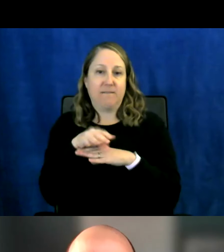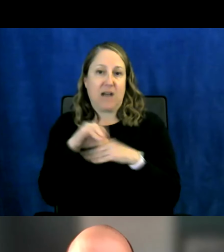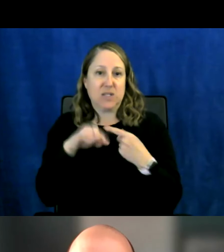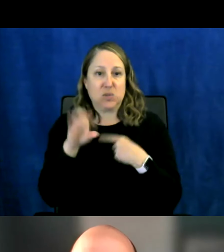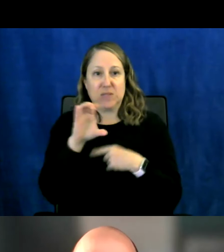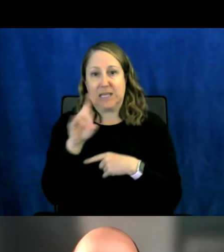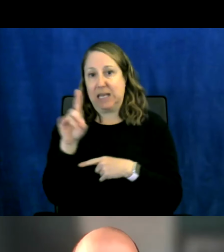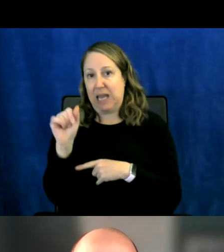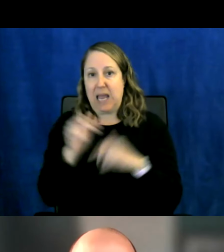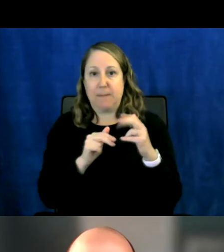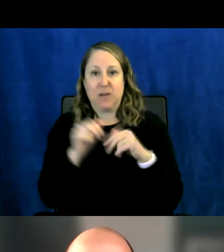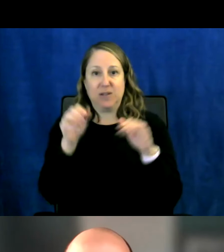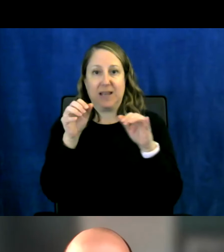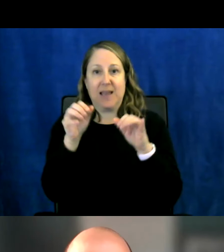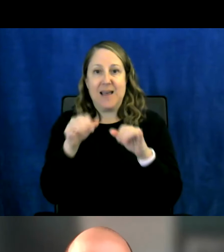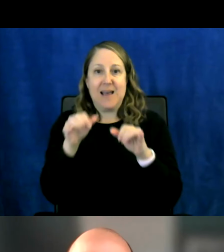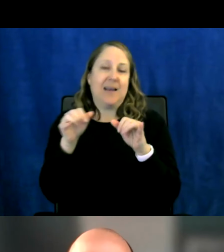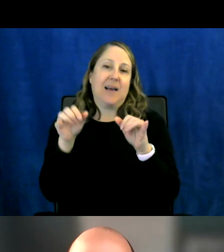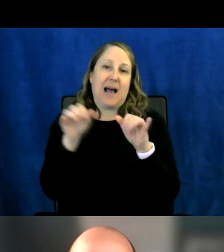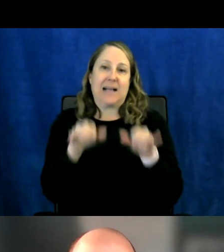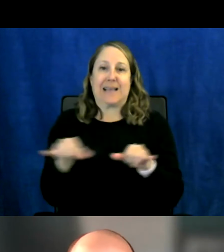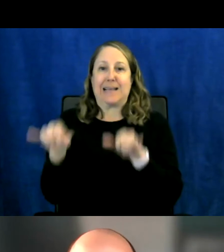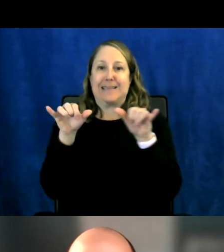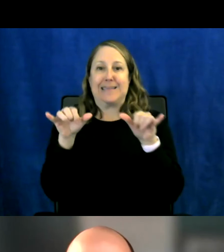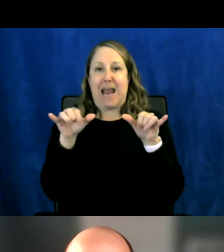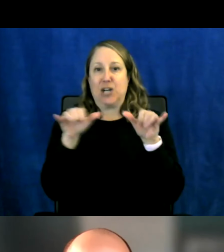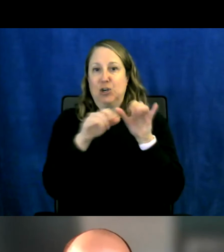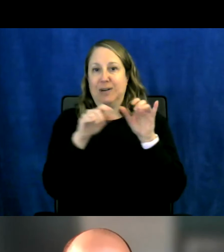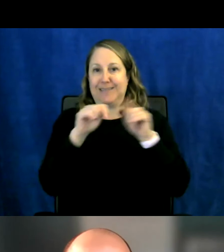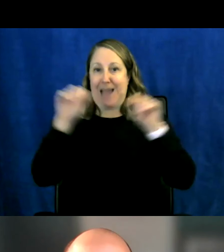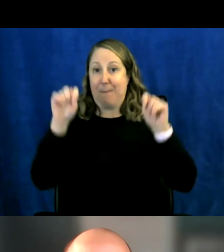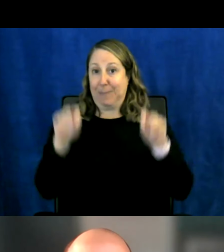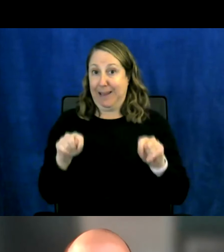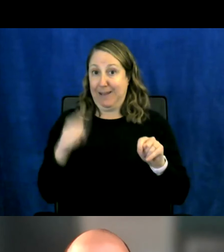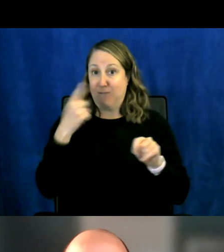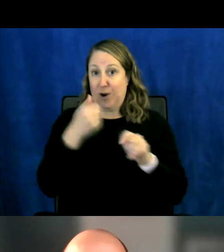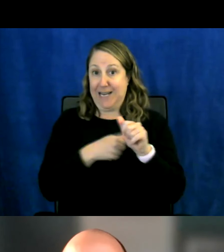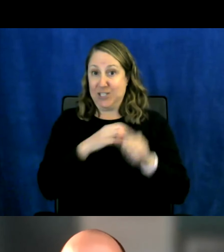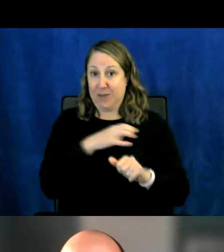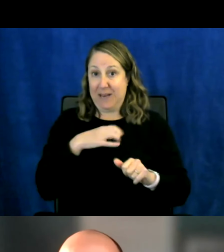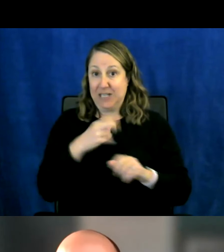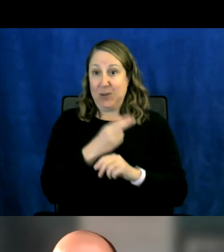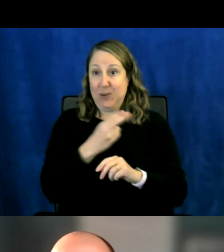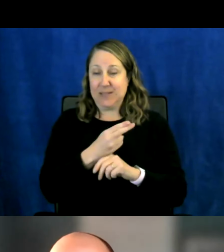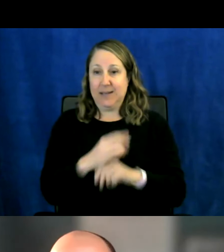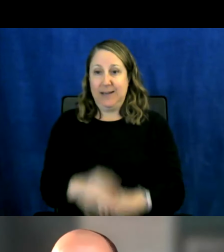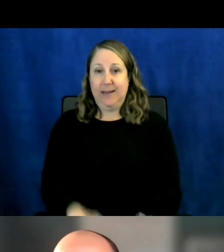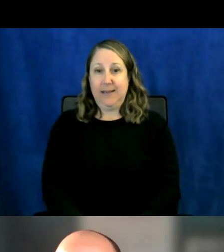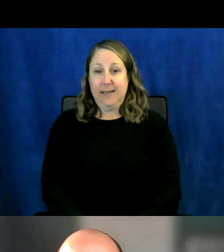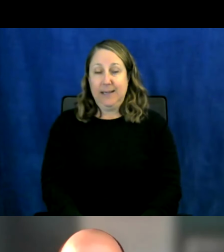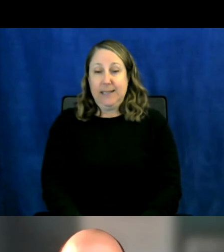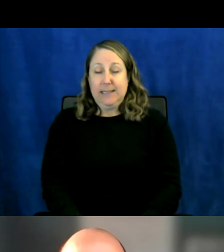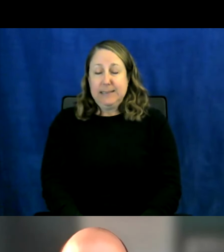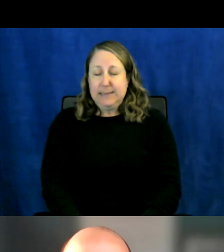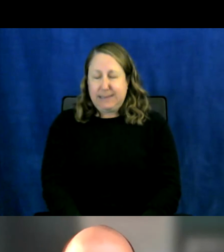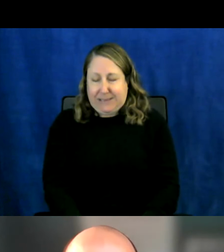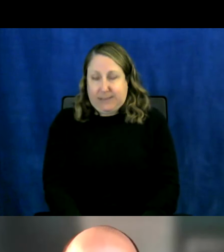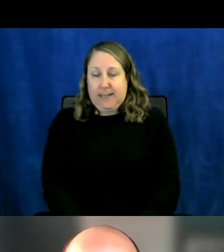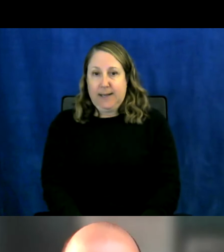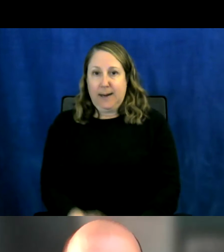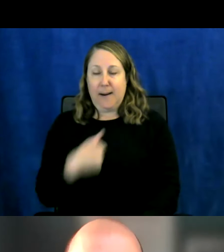template that each committee can use to come up with those ideas. We'd like each of the committees to